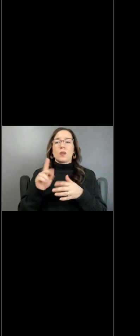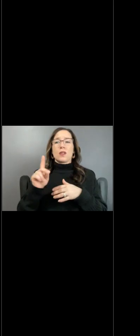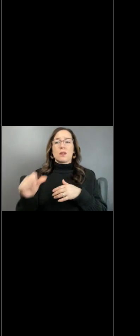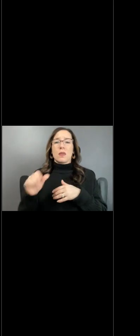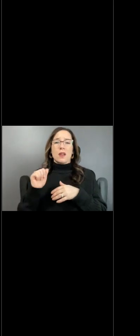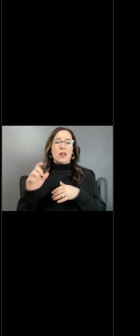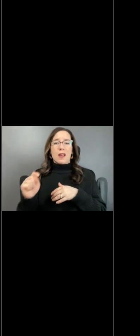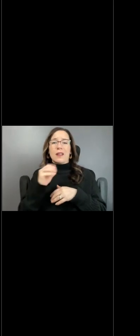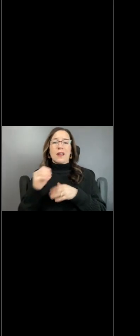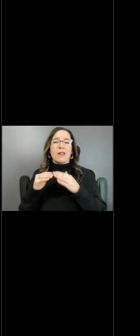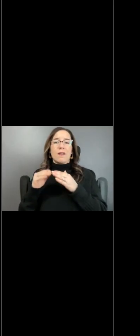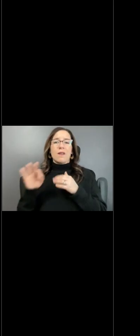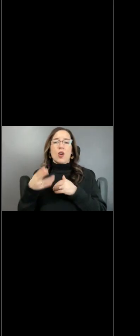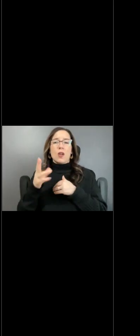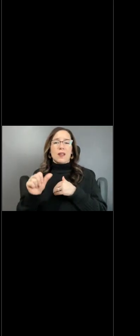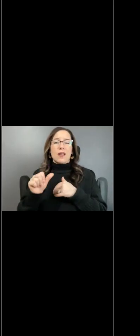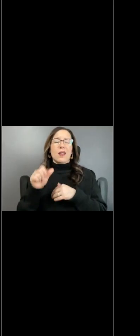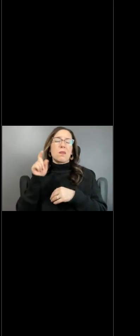Act must both apply.